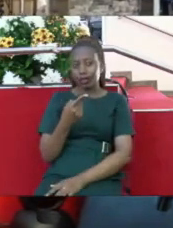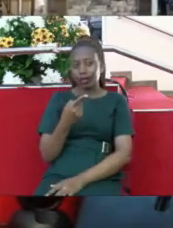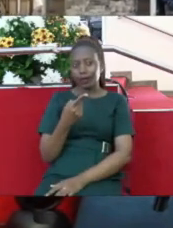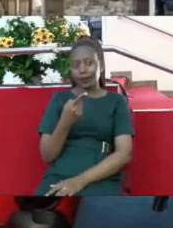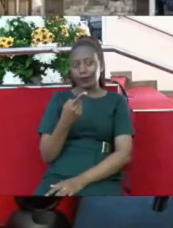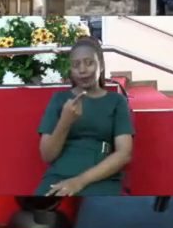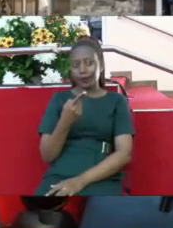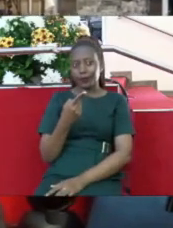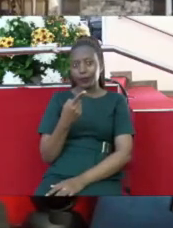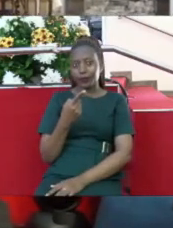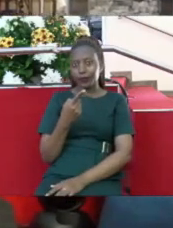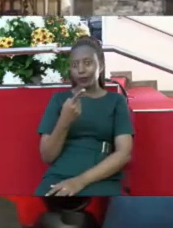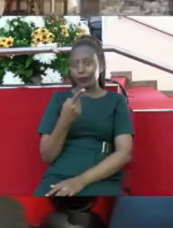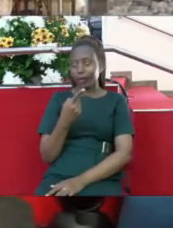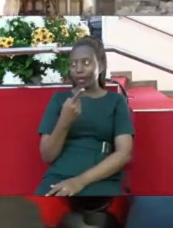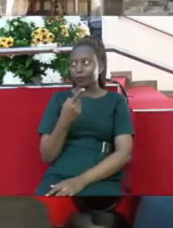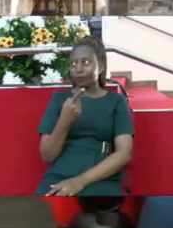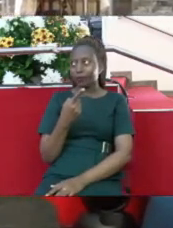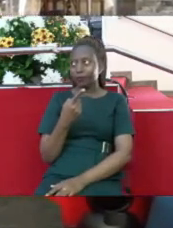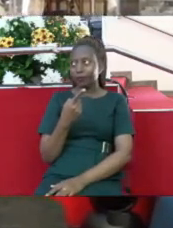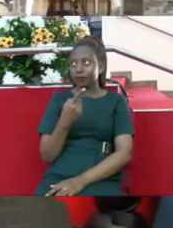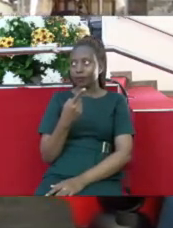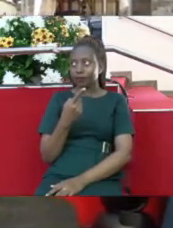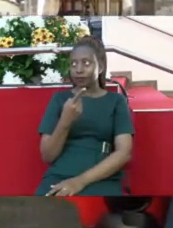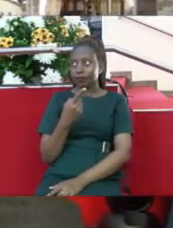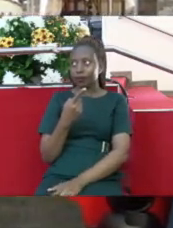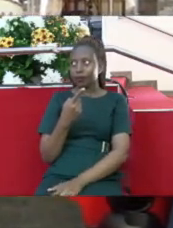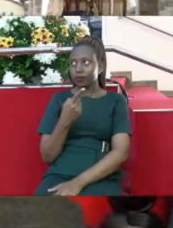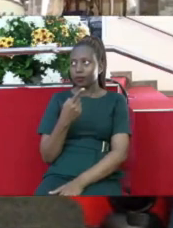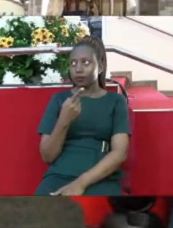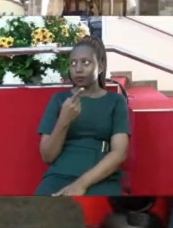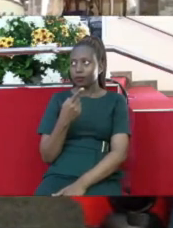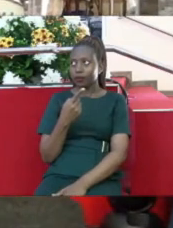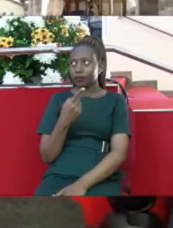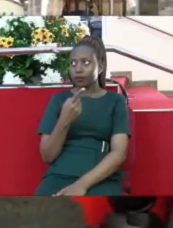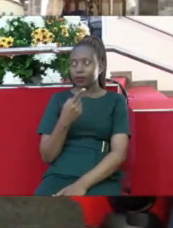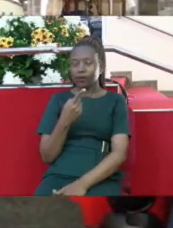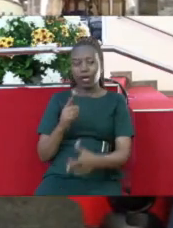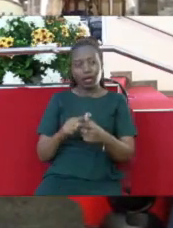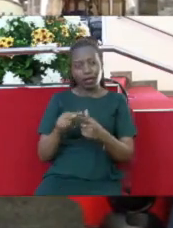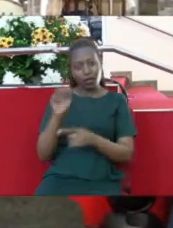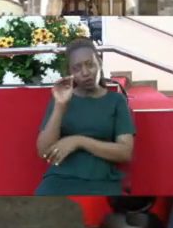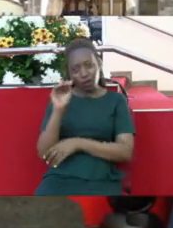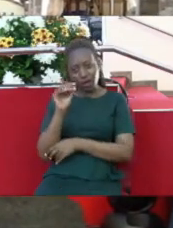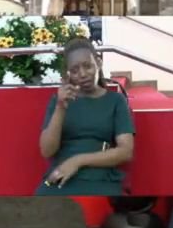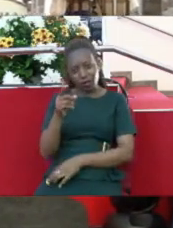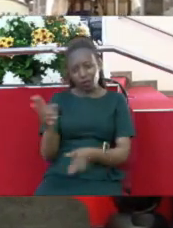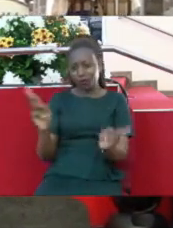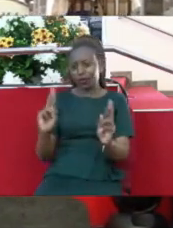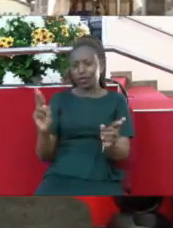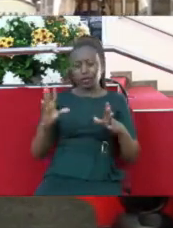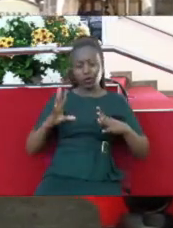saying. And we get to that place where you ask the million-dollar question. Do you want to receive Jesus?